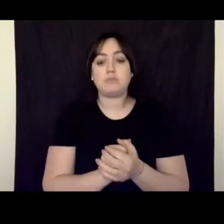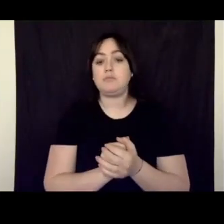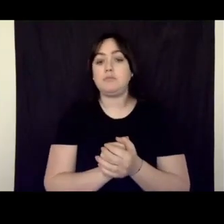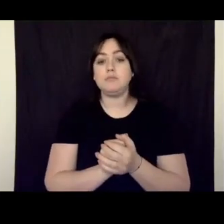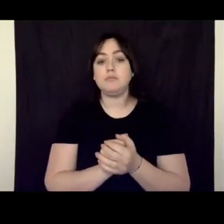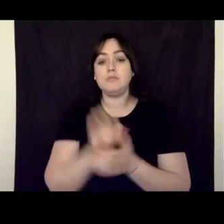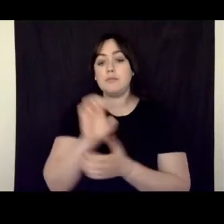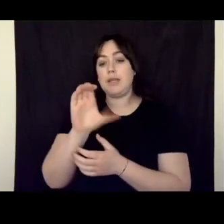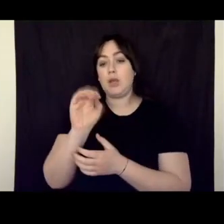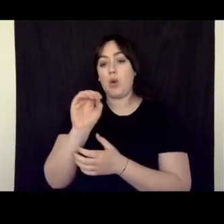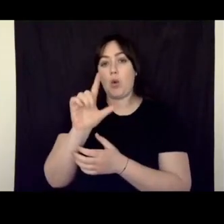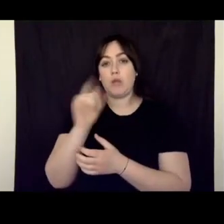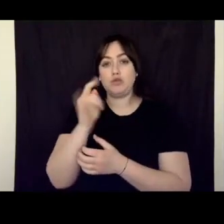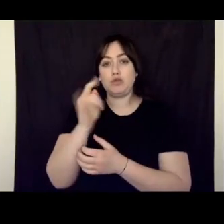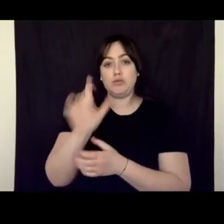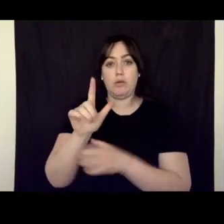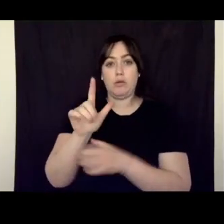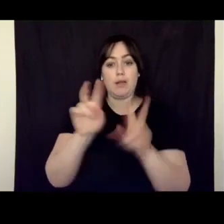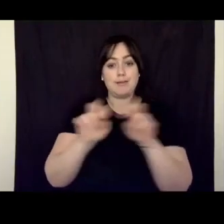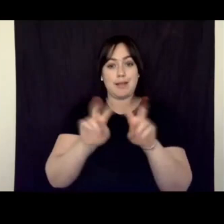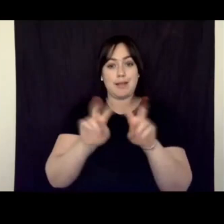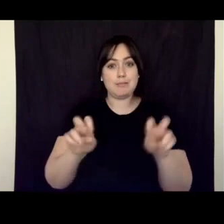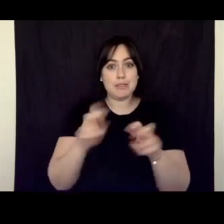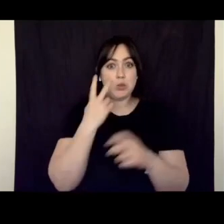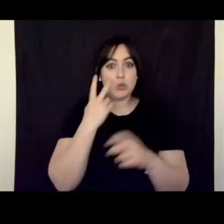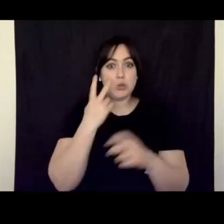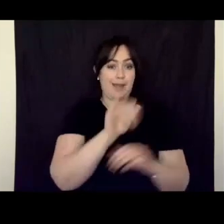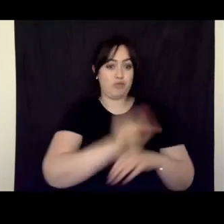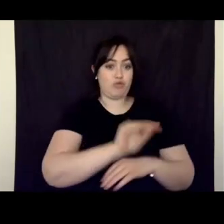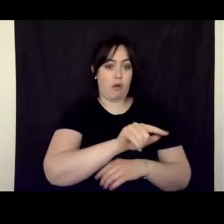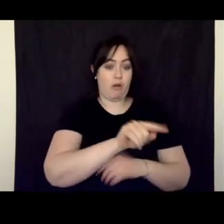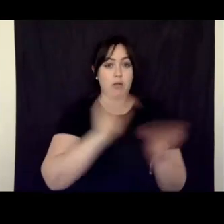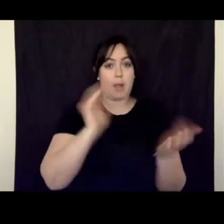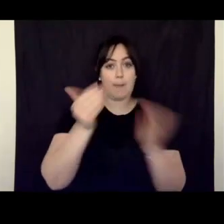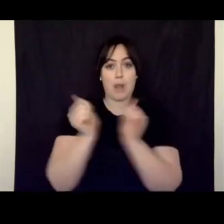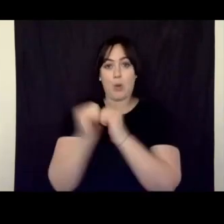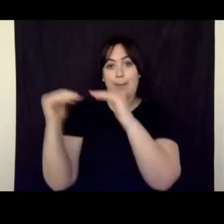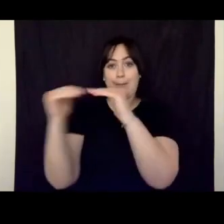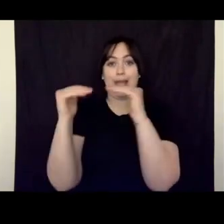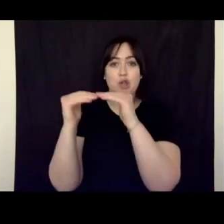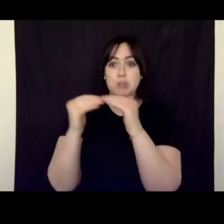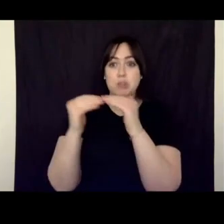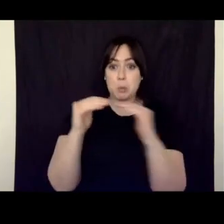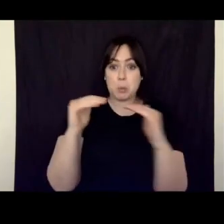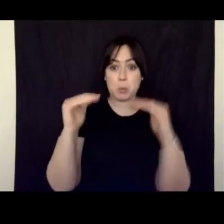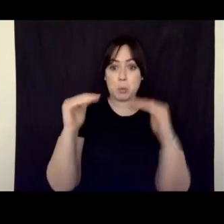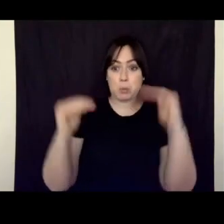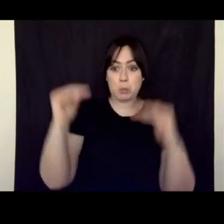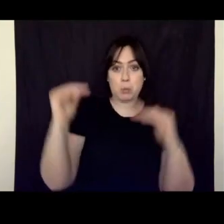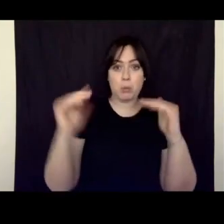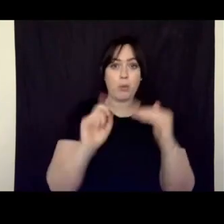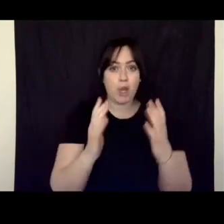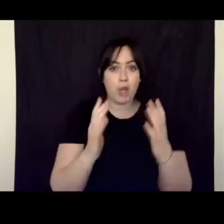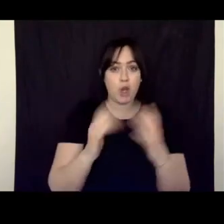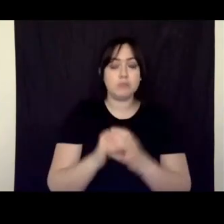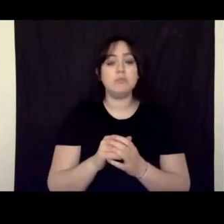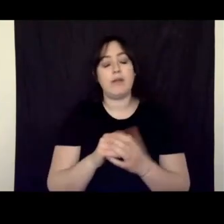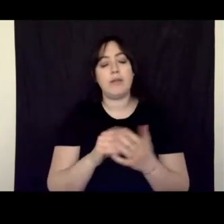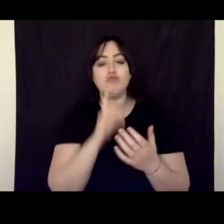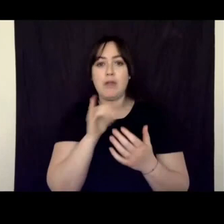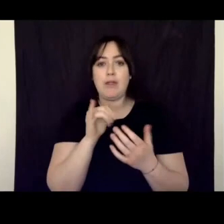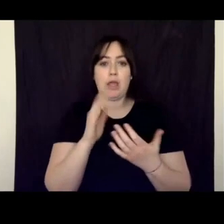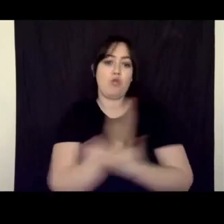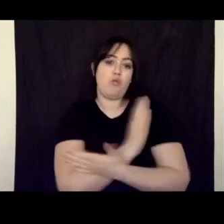an option. And then, of course, like parent engagement is a really core element throughout. And I